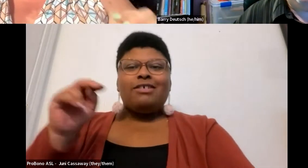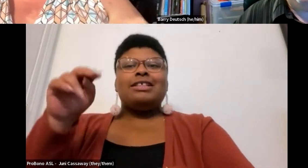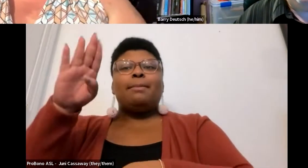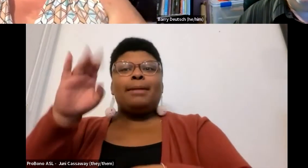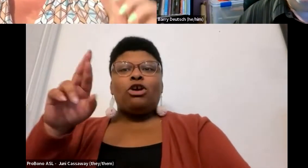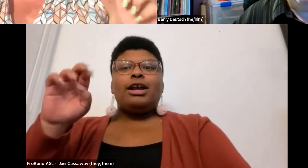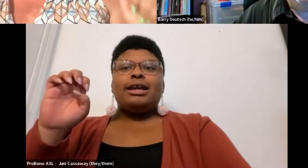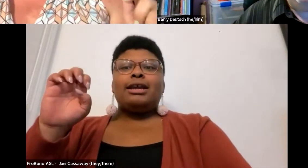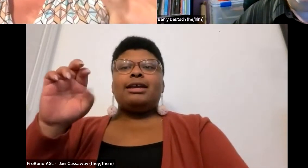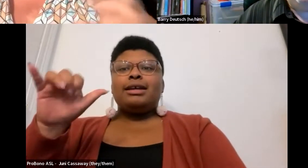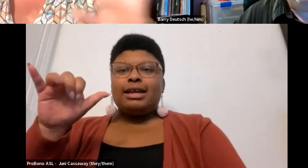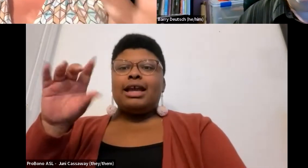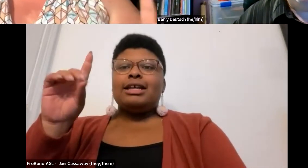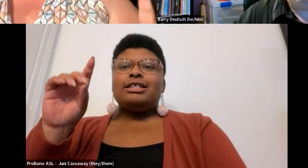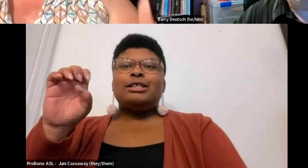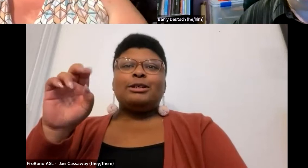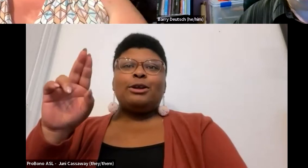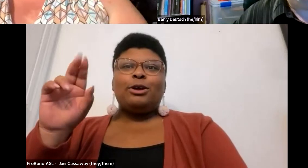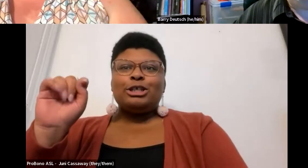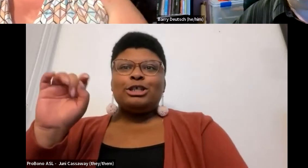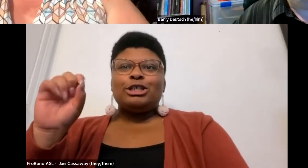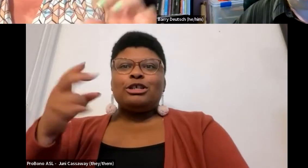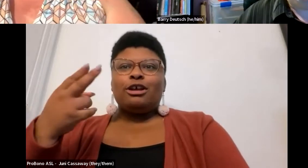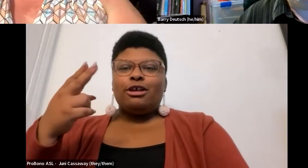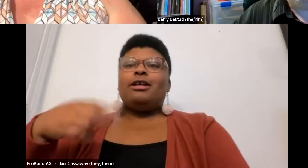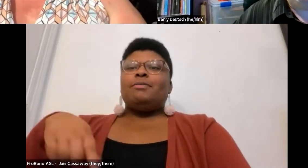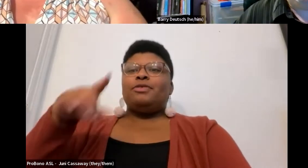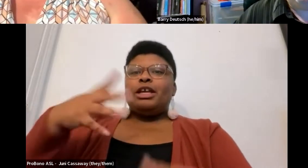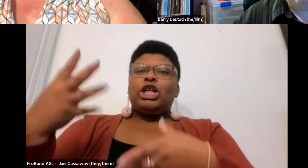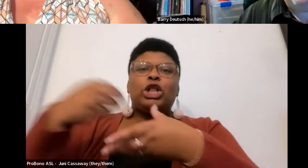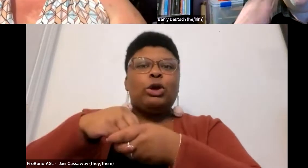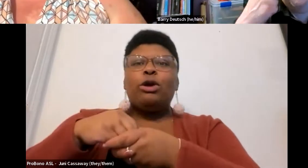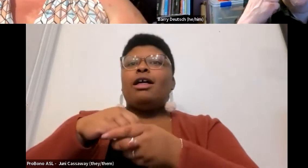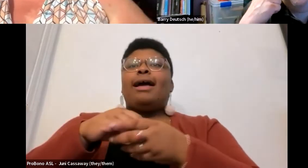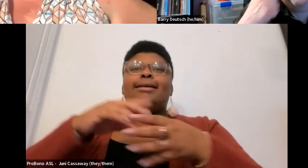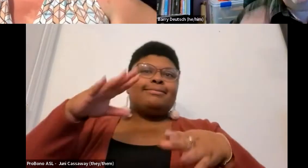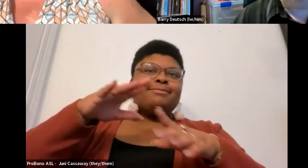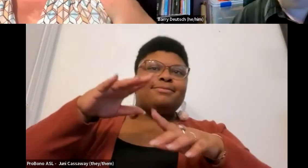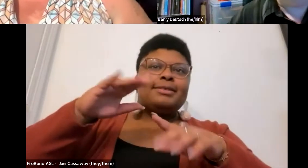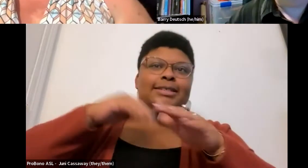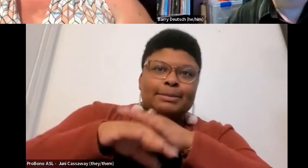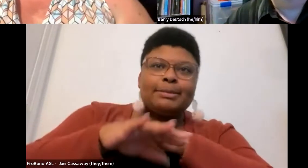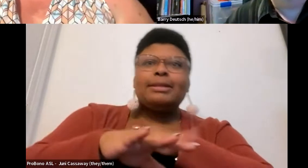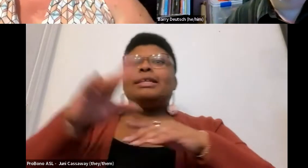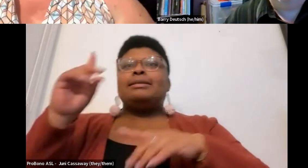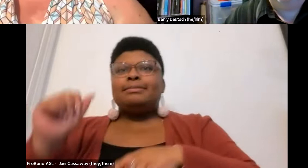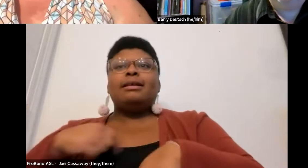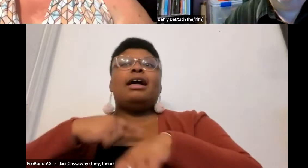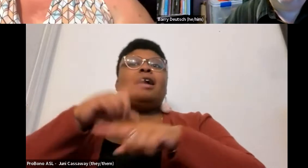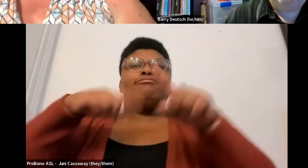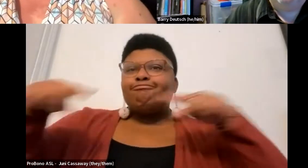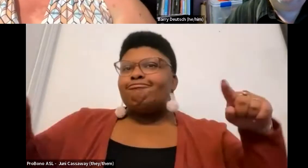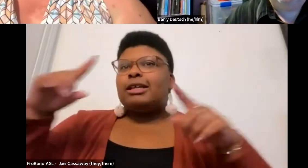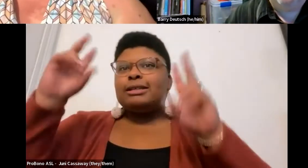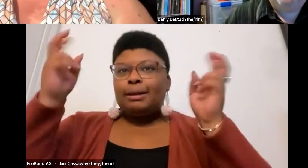fat visibility and lots of other topics. Before we introduce you to Barry and get started, just a couple of